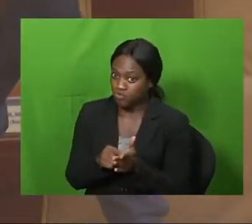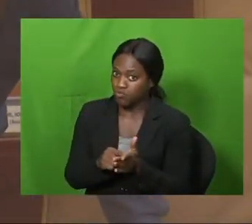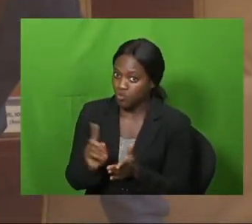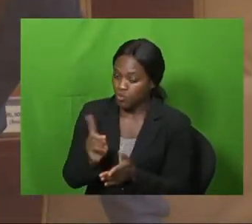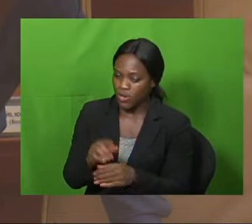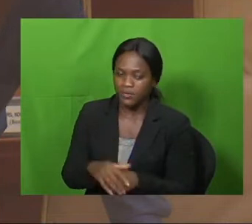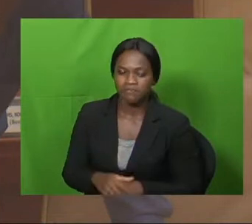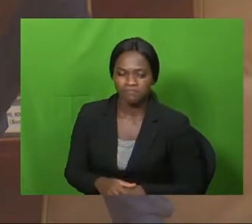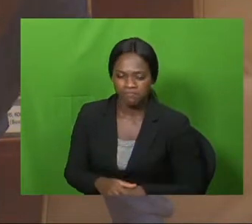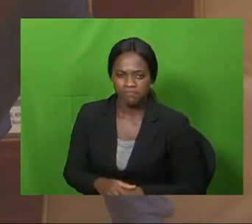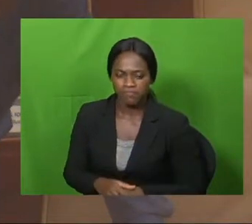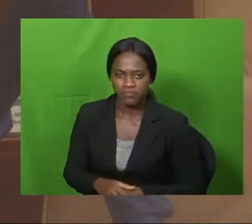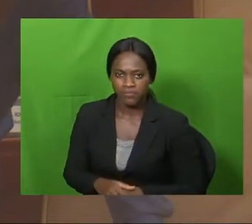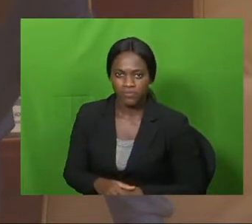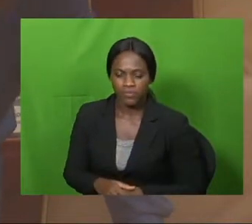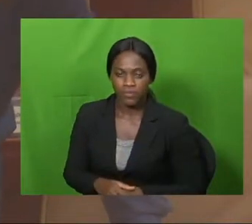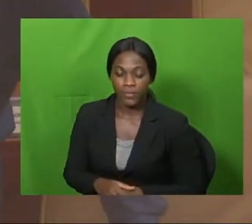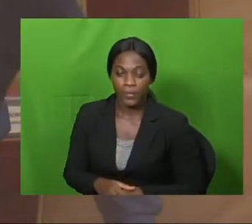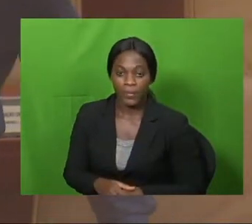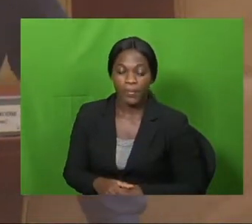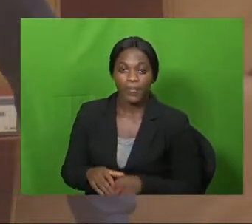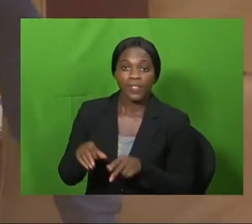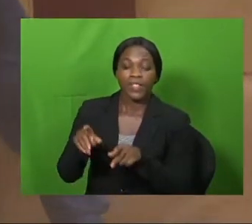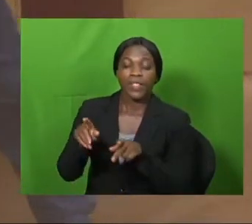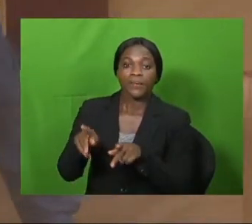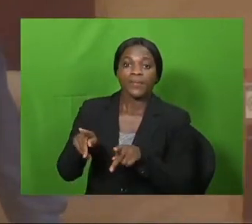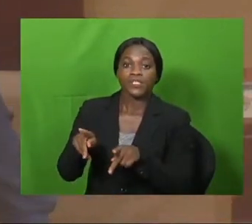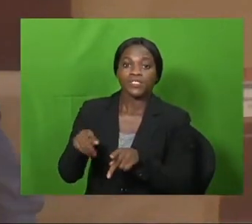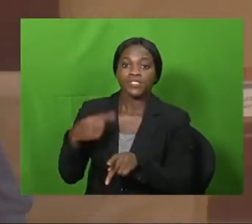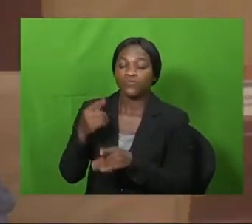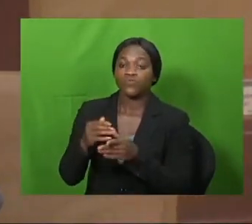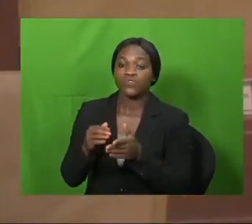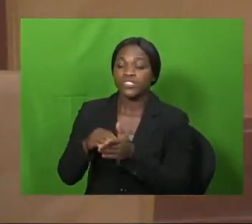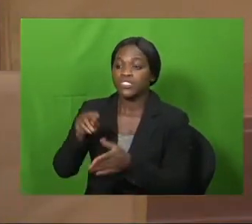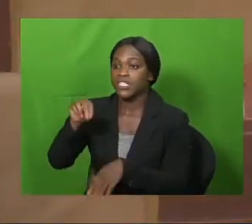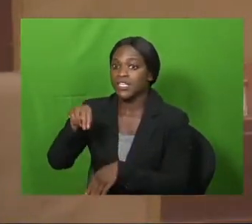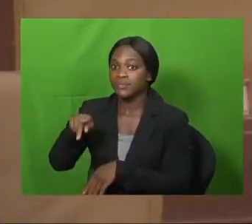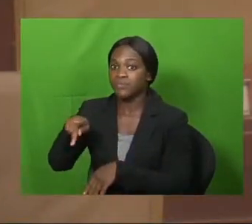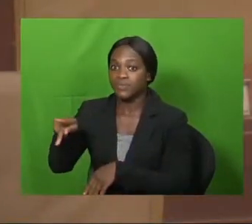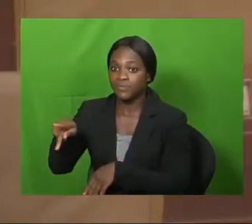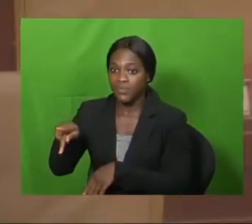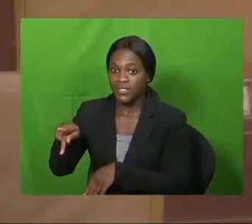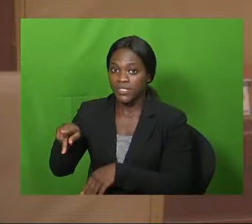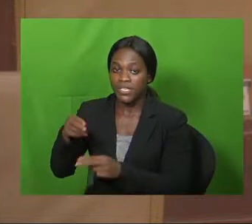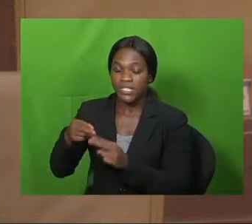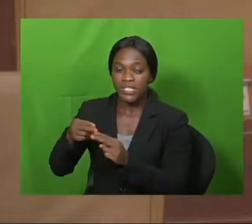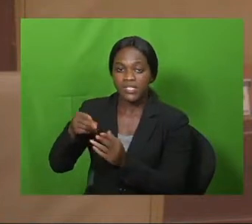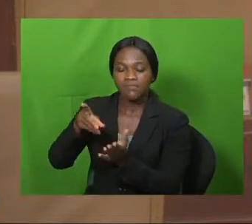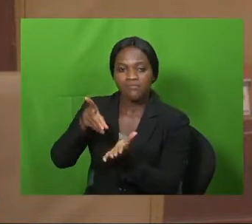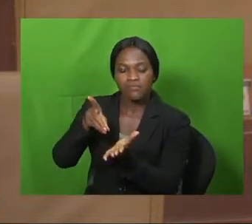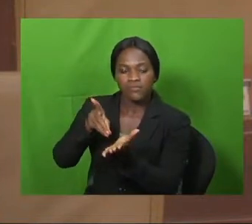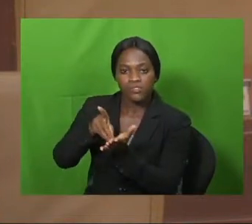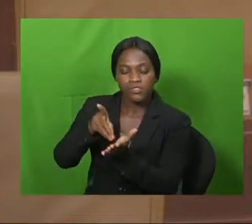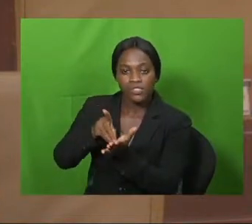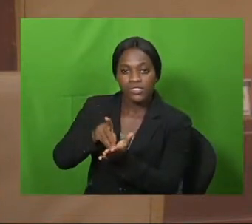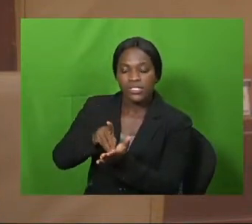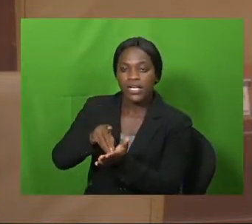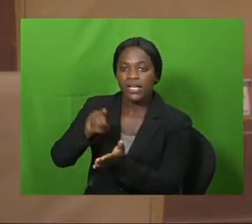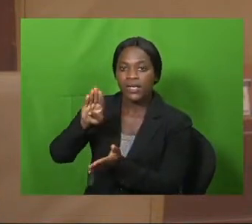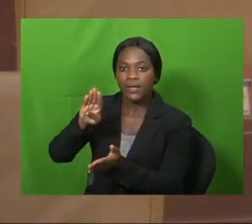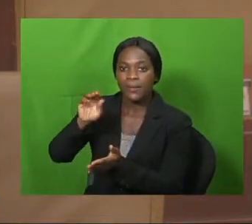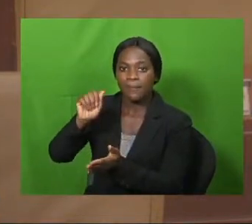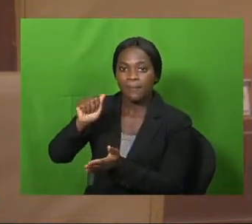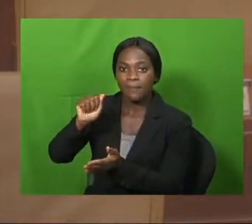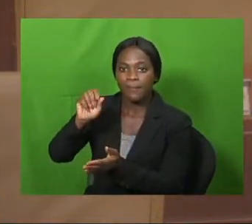mate to the flag bearer of the New Patriotic Party, Dr. Mahmoud Bawumia,